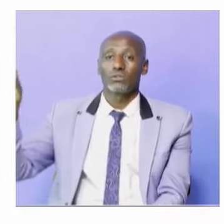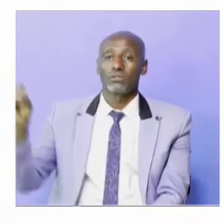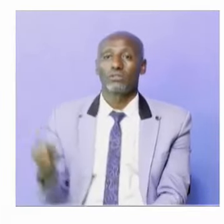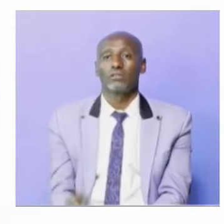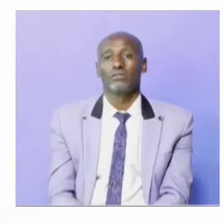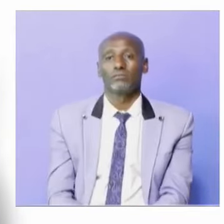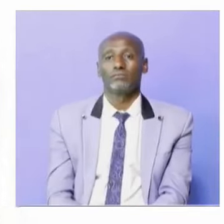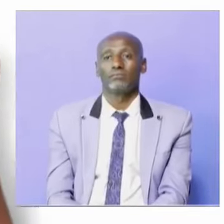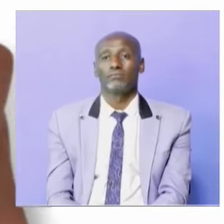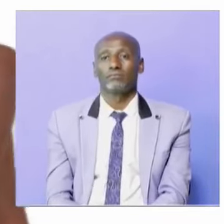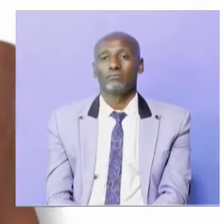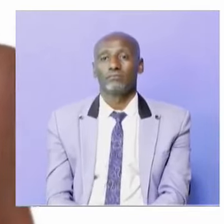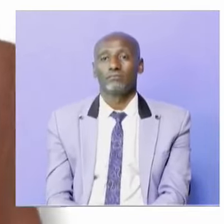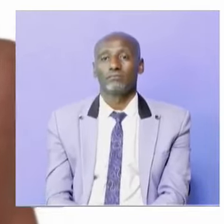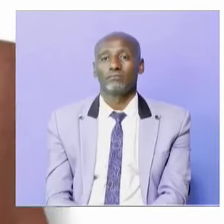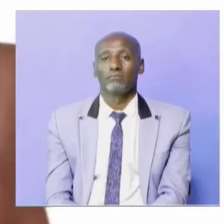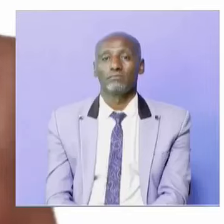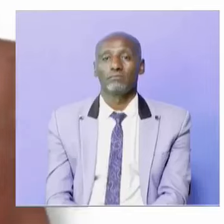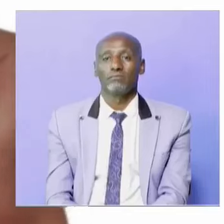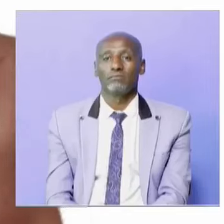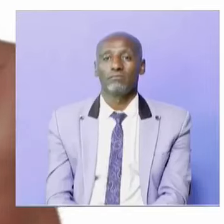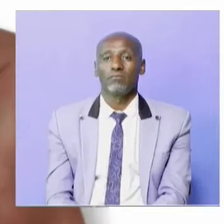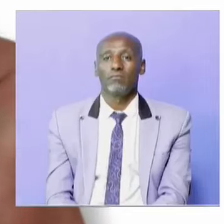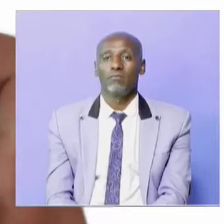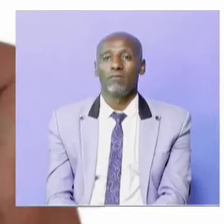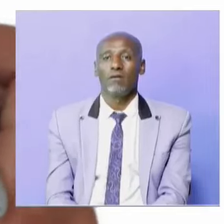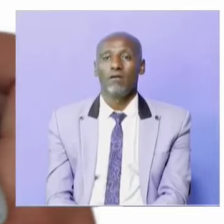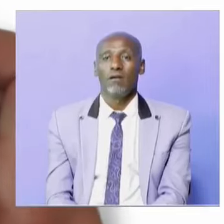To meet you too.